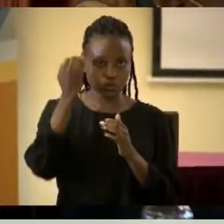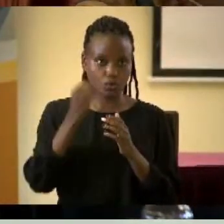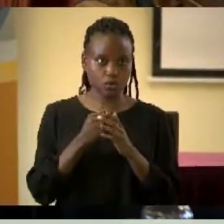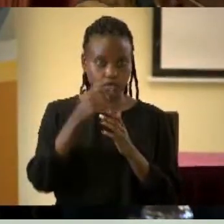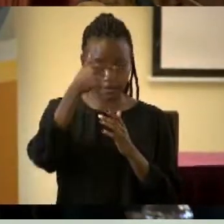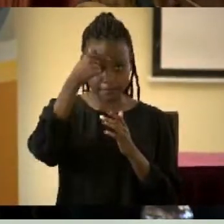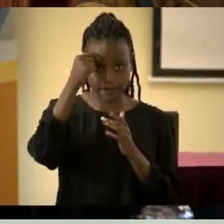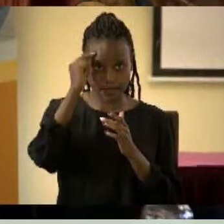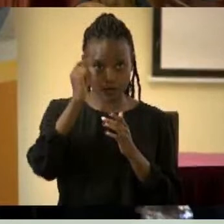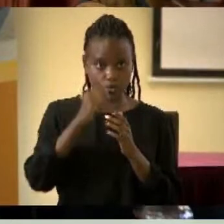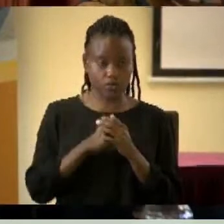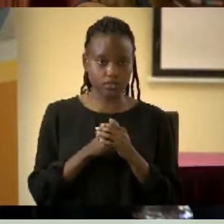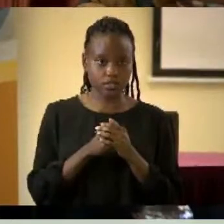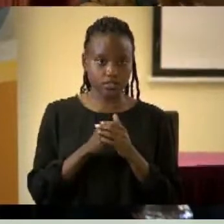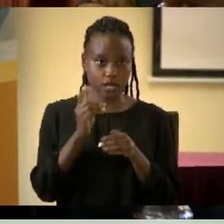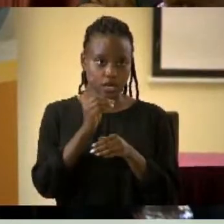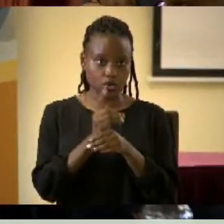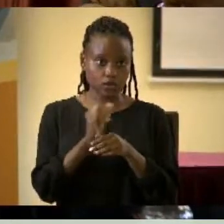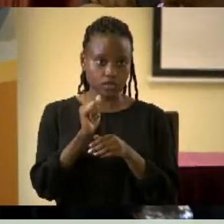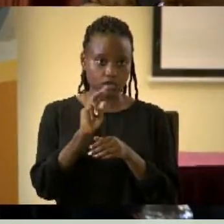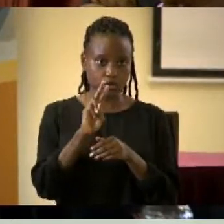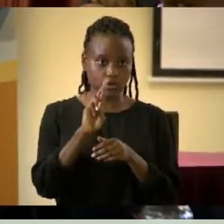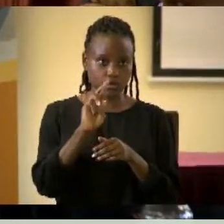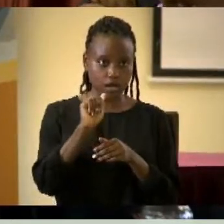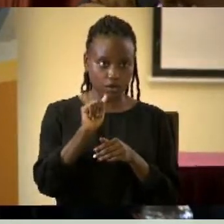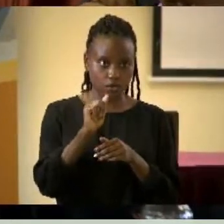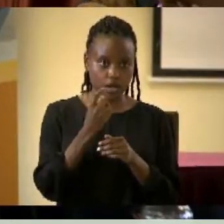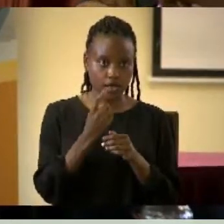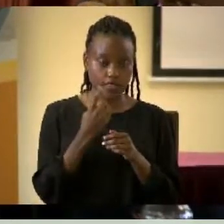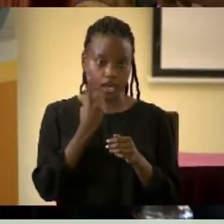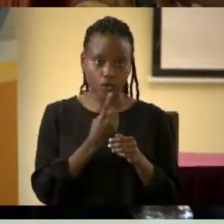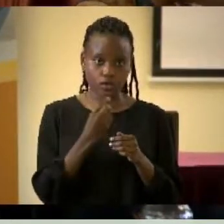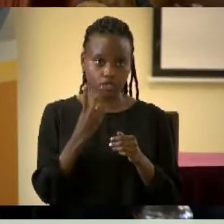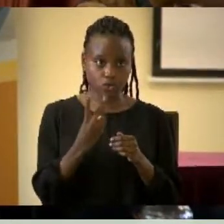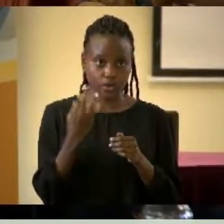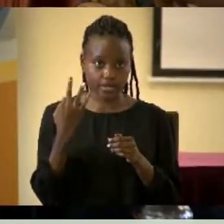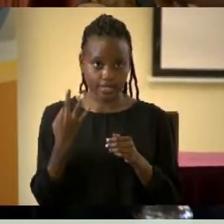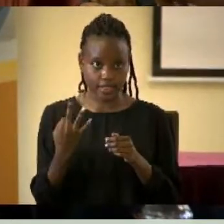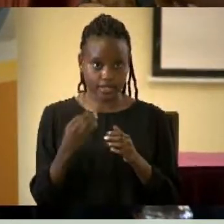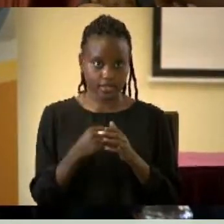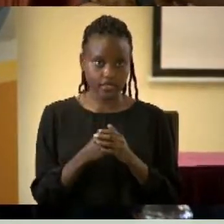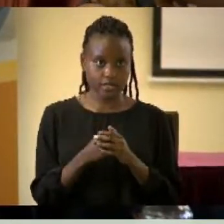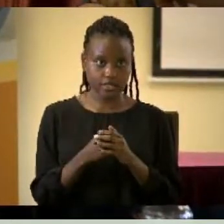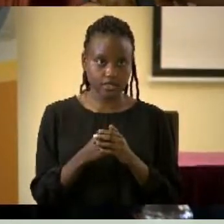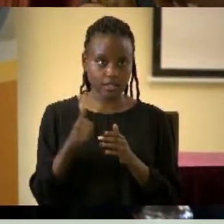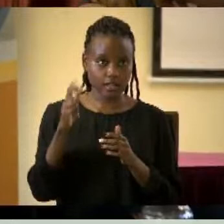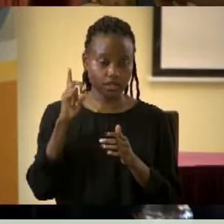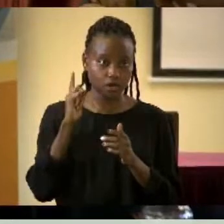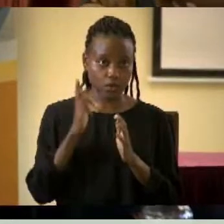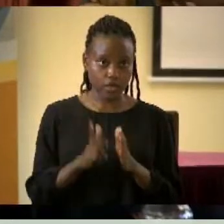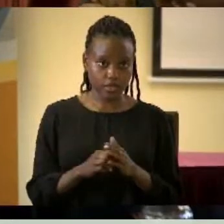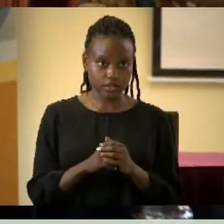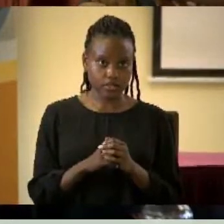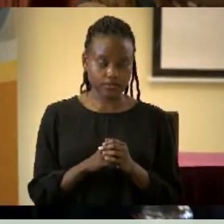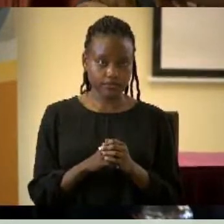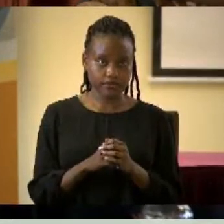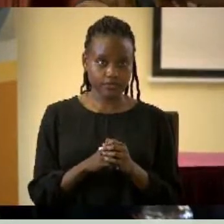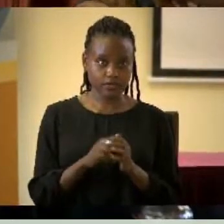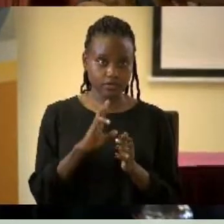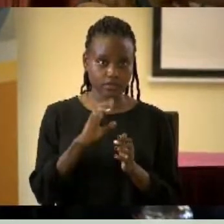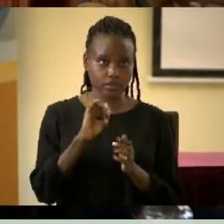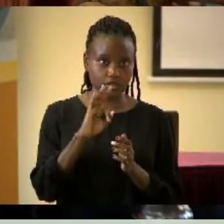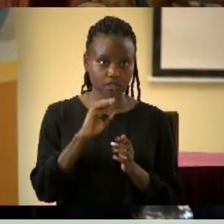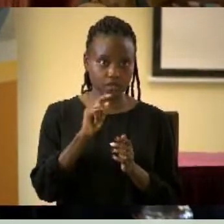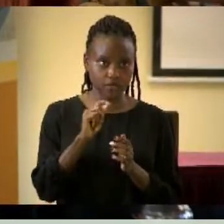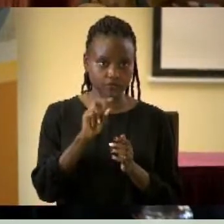Because Dr. Aura mentioned that there are only 23 advocates in the Rift Valley region. I'm not sure the Rift